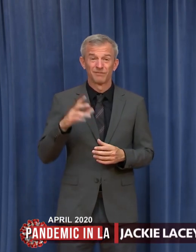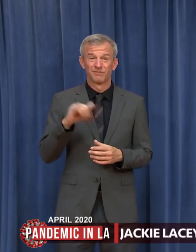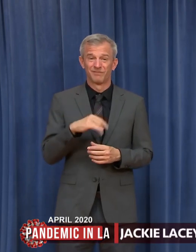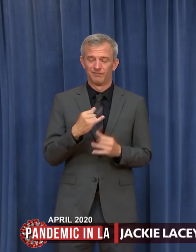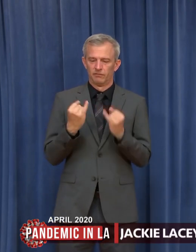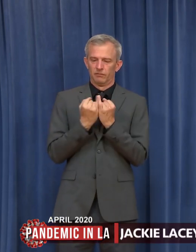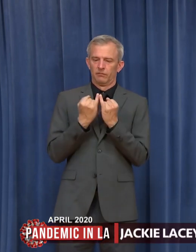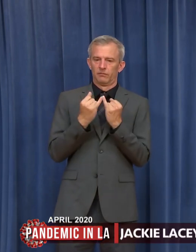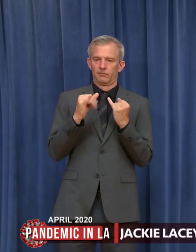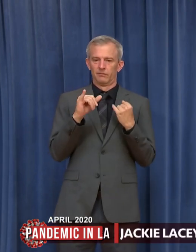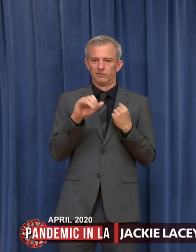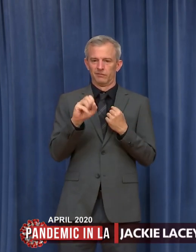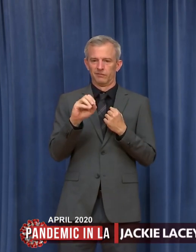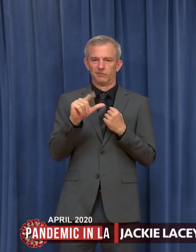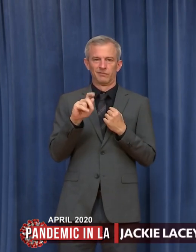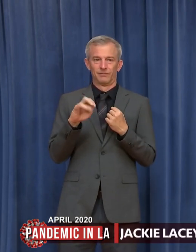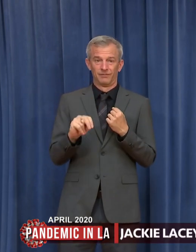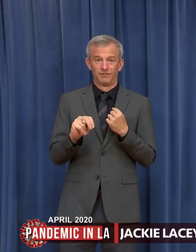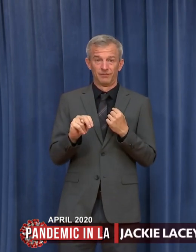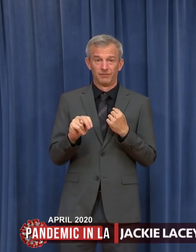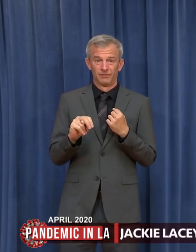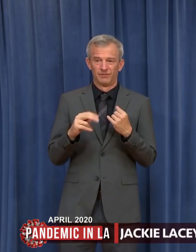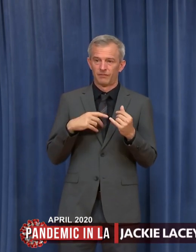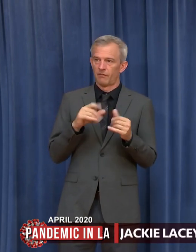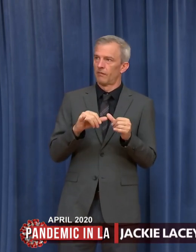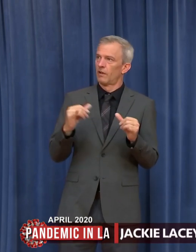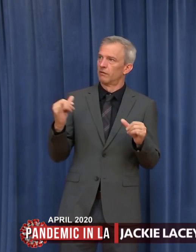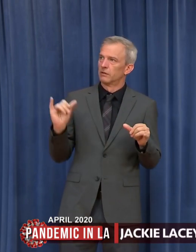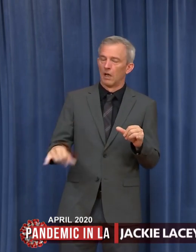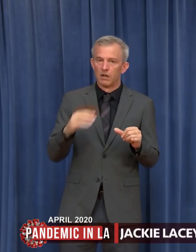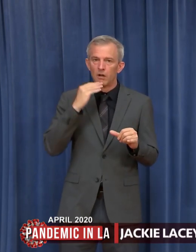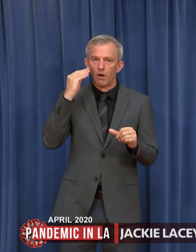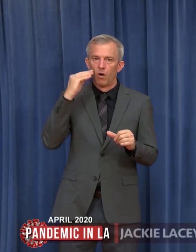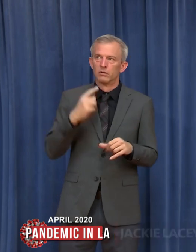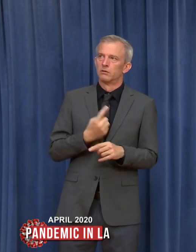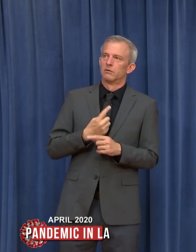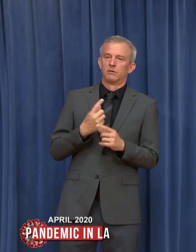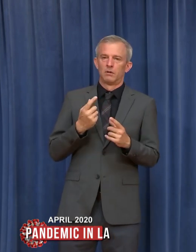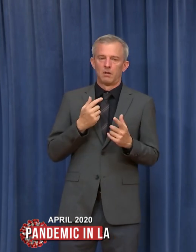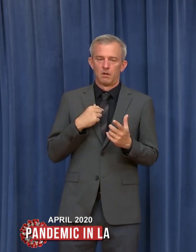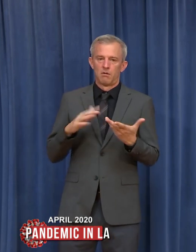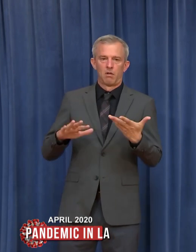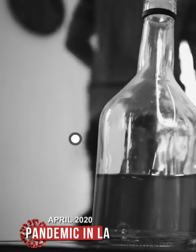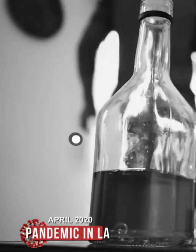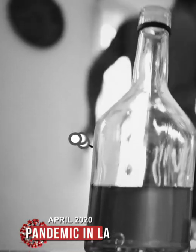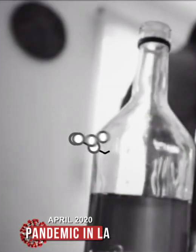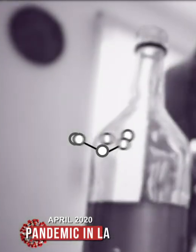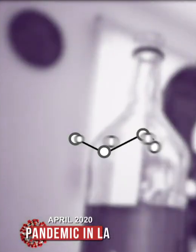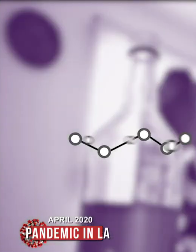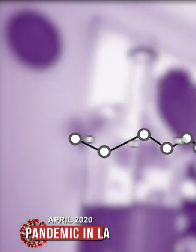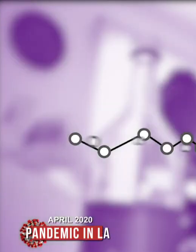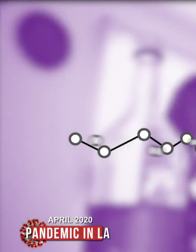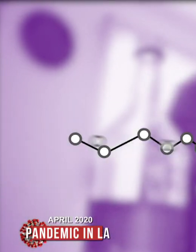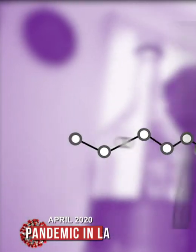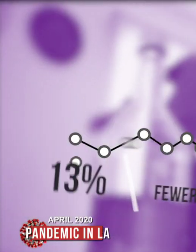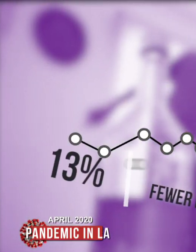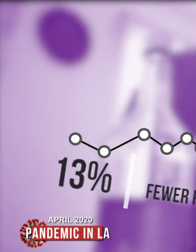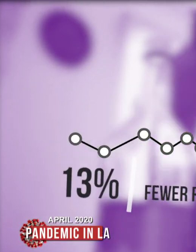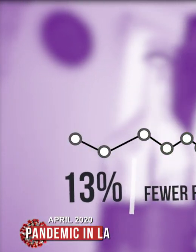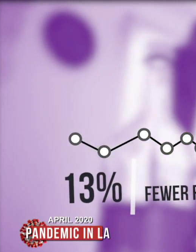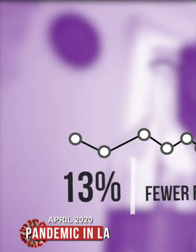our stay-at-home orders can mask incidents of domestic violence taking place behind closed doors. There's